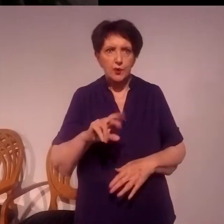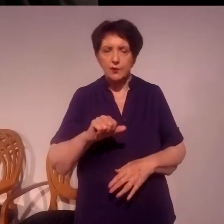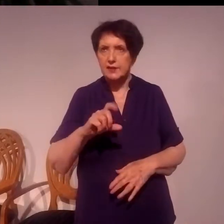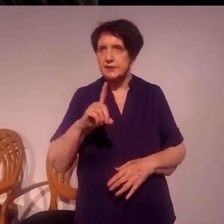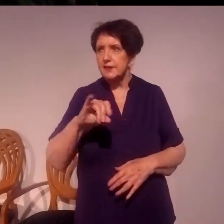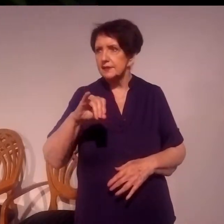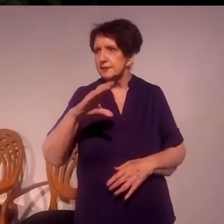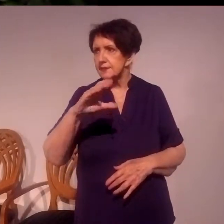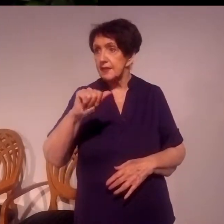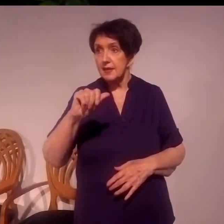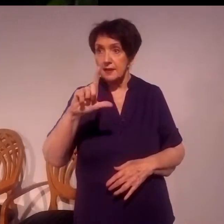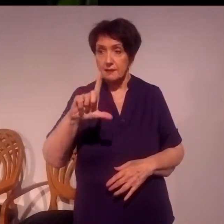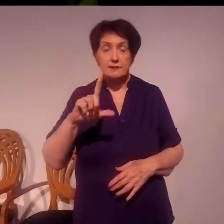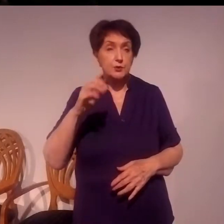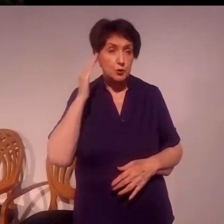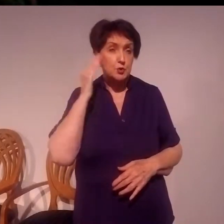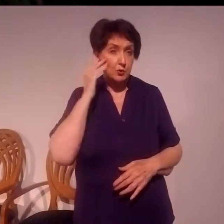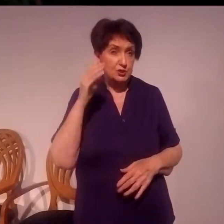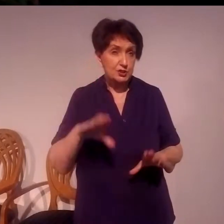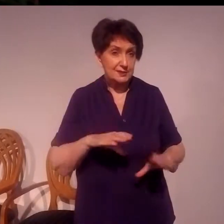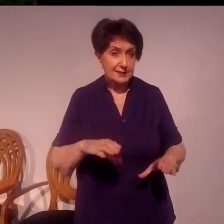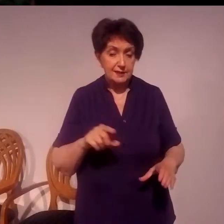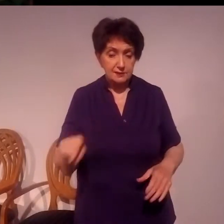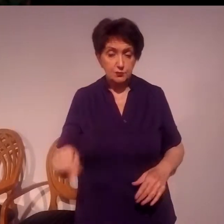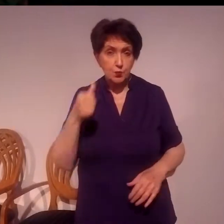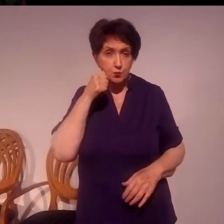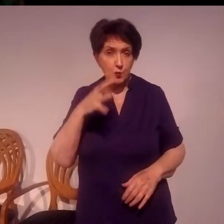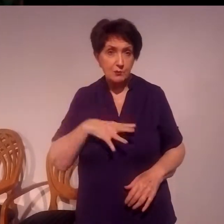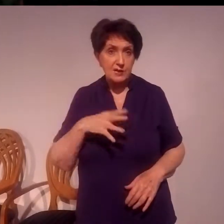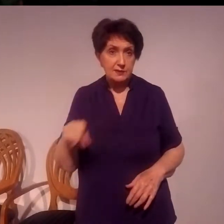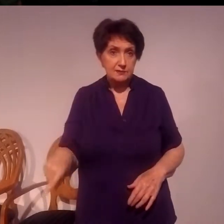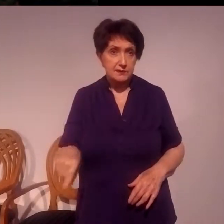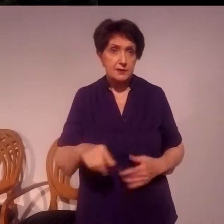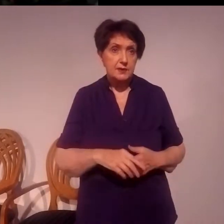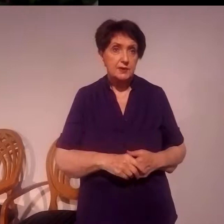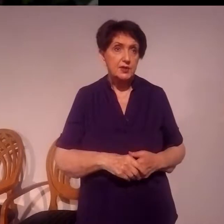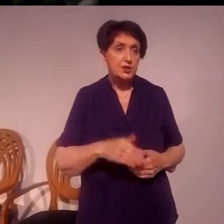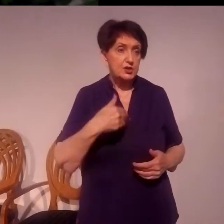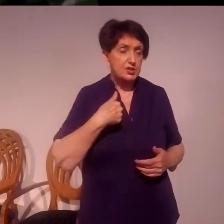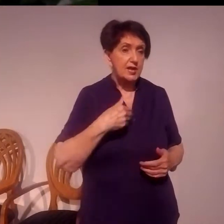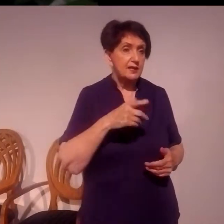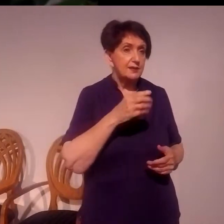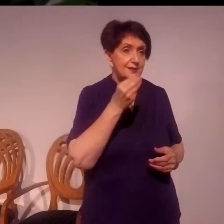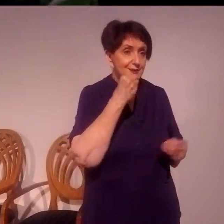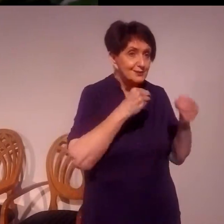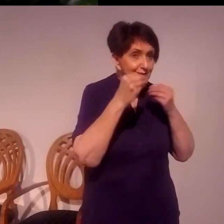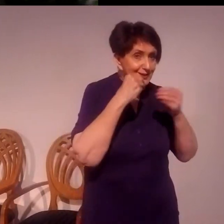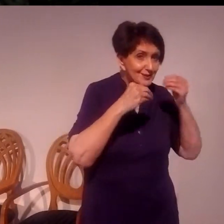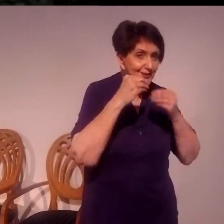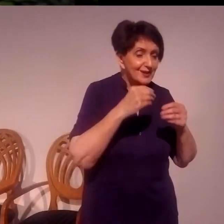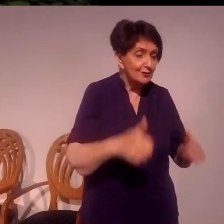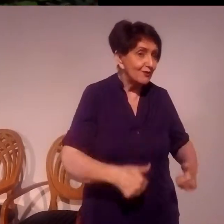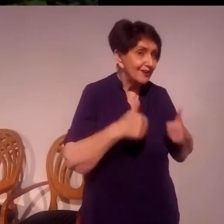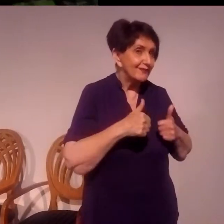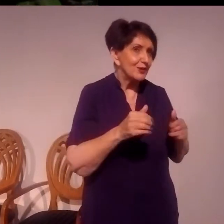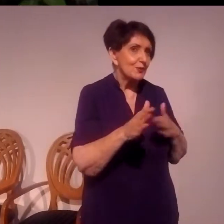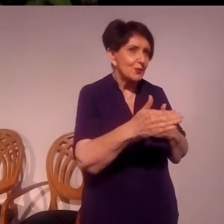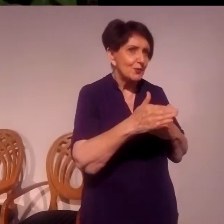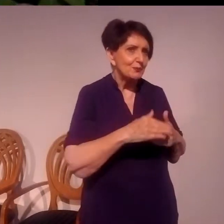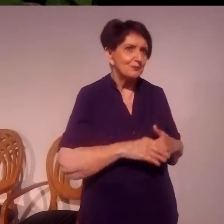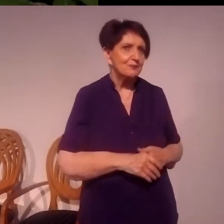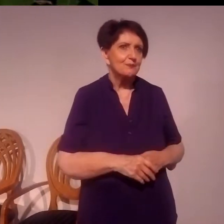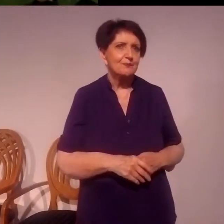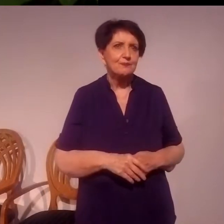know what she did? This one woman, she had a potluck in her living room.